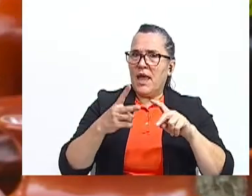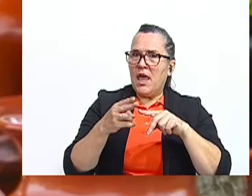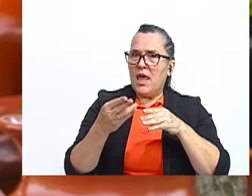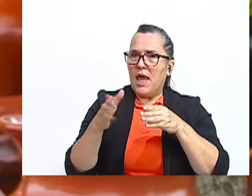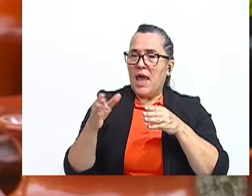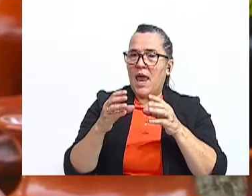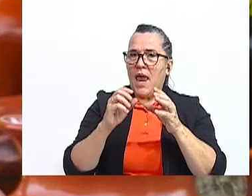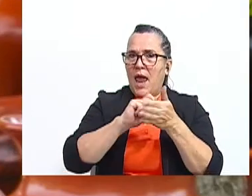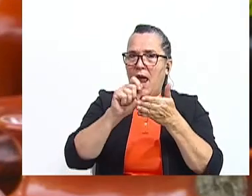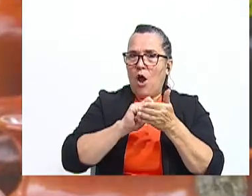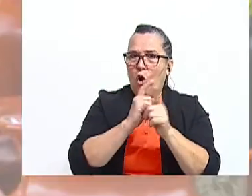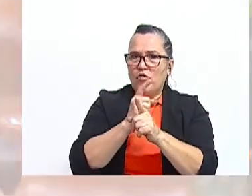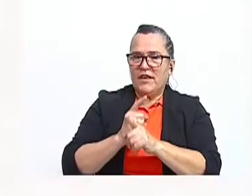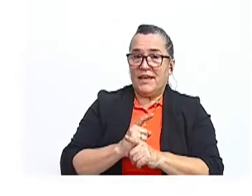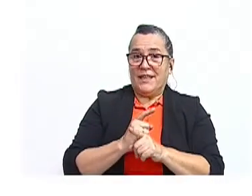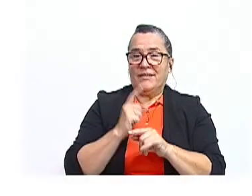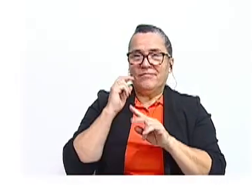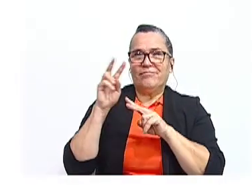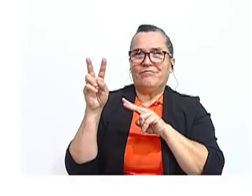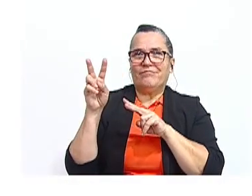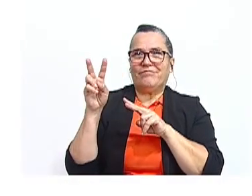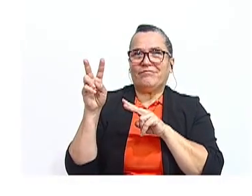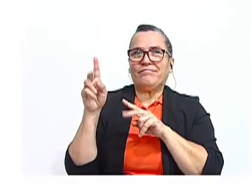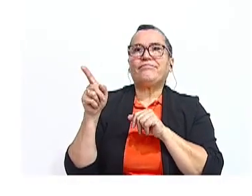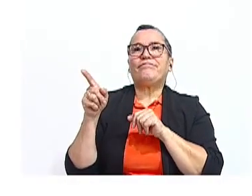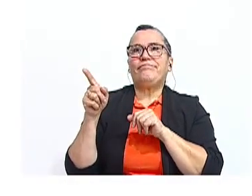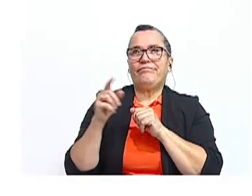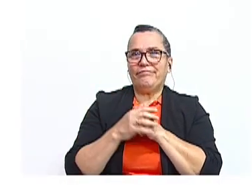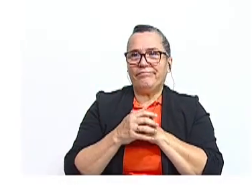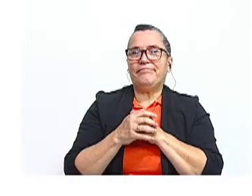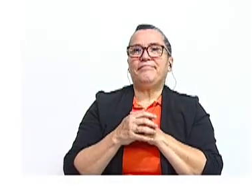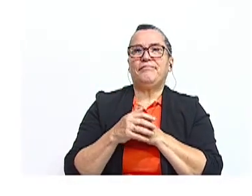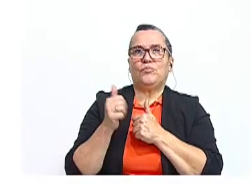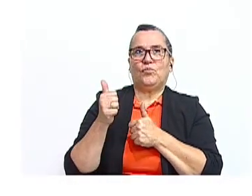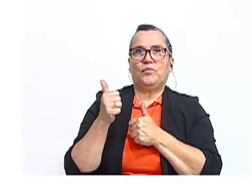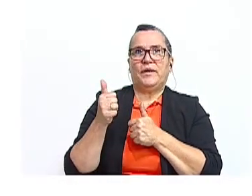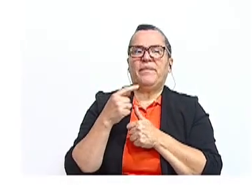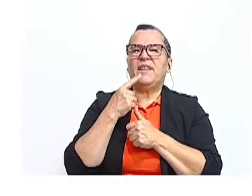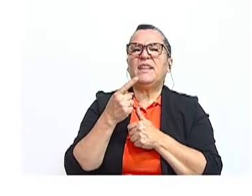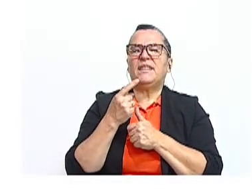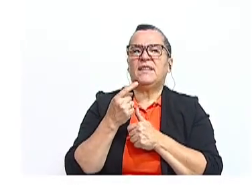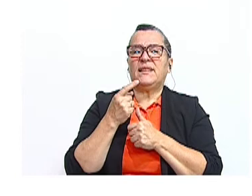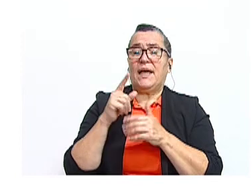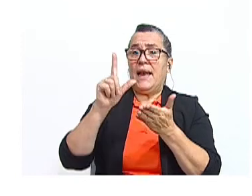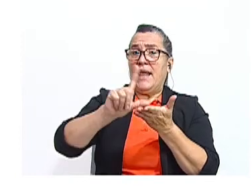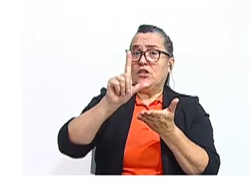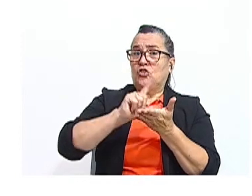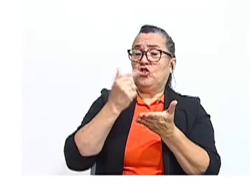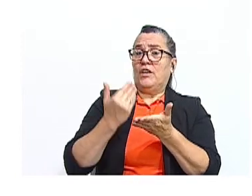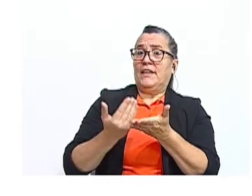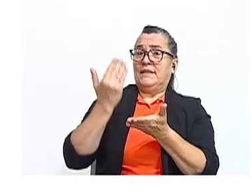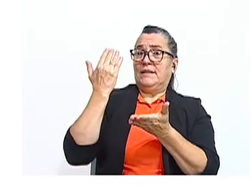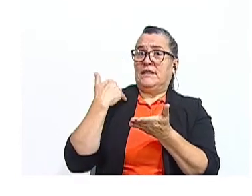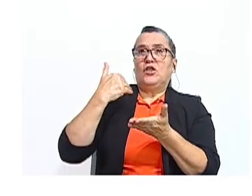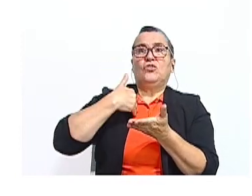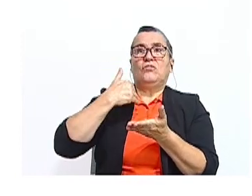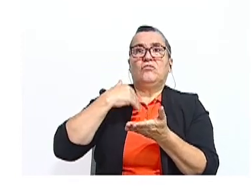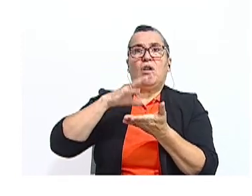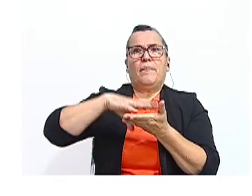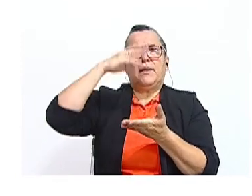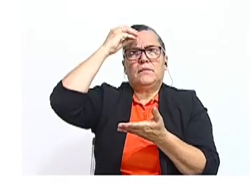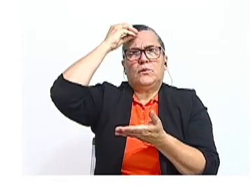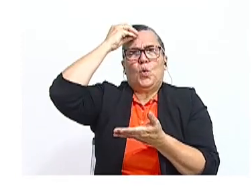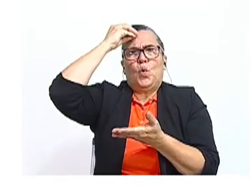Let's look at that. Very good. It says, In previous lessons, I have learned a